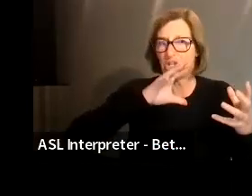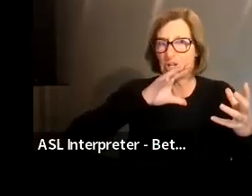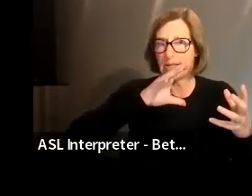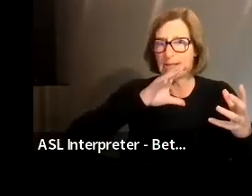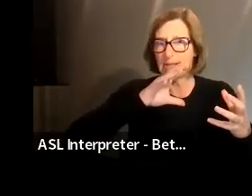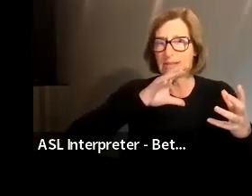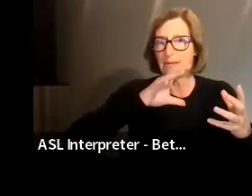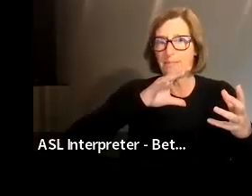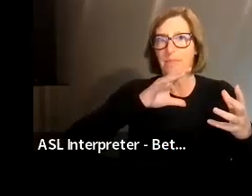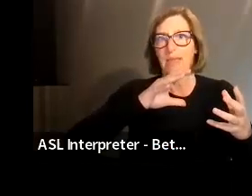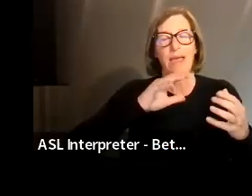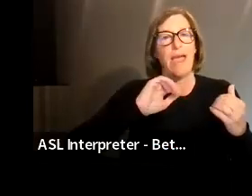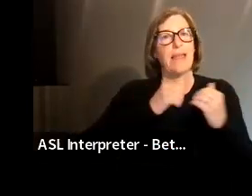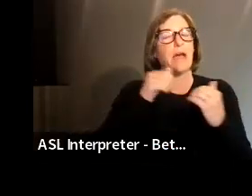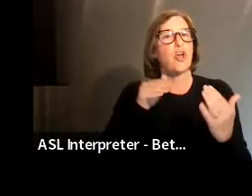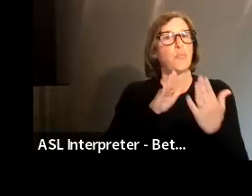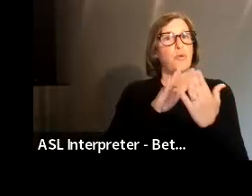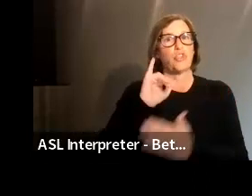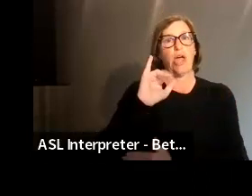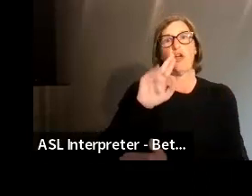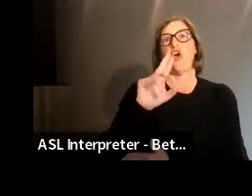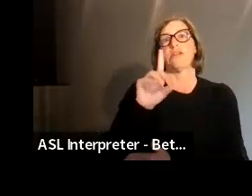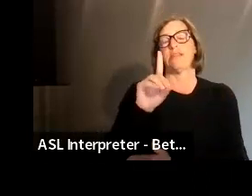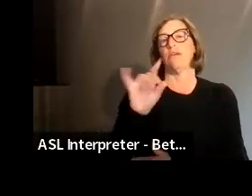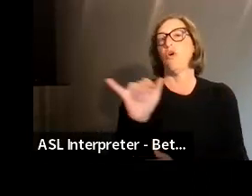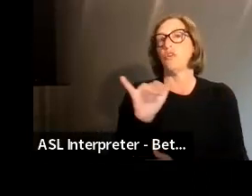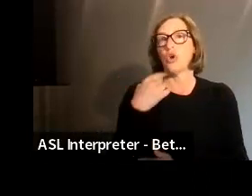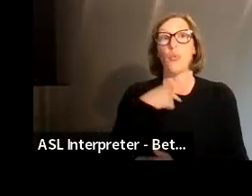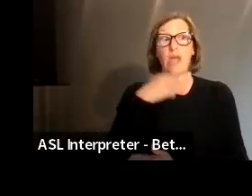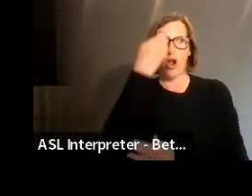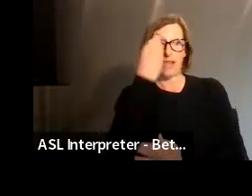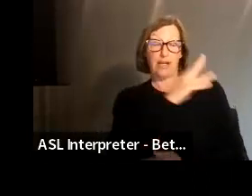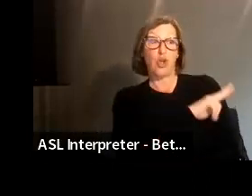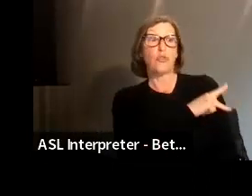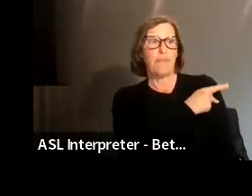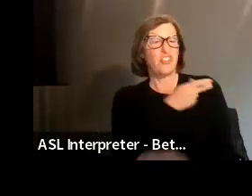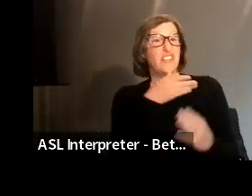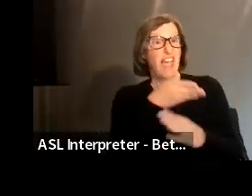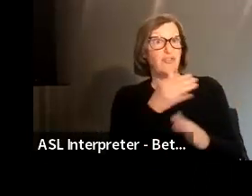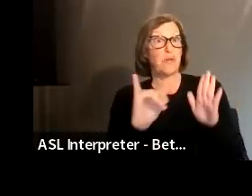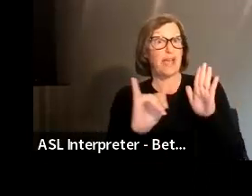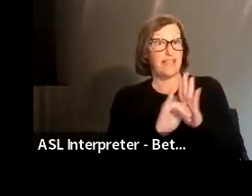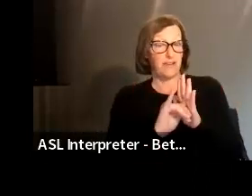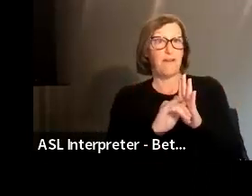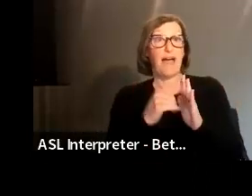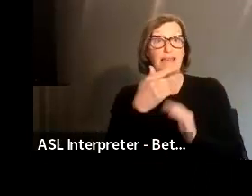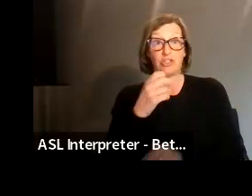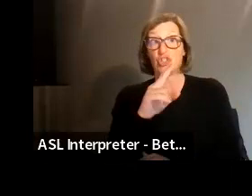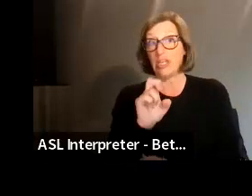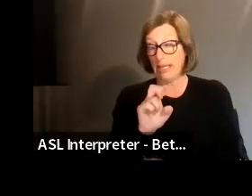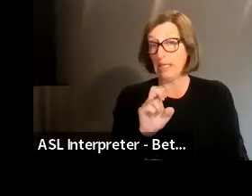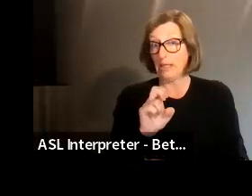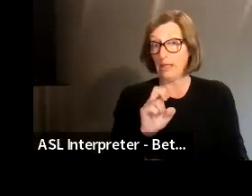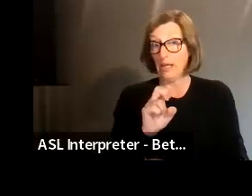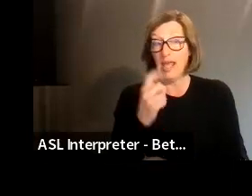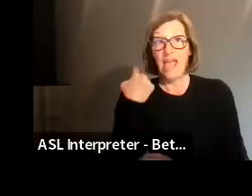novel mechanisms for IRD. We are notifying the patients once we identify the gene, and we